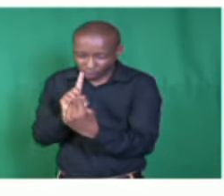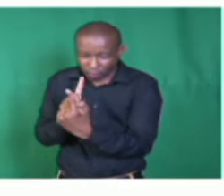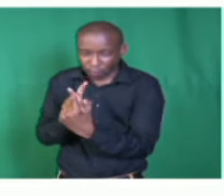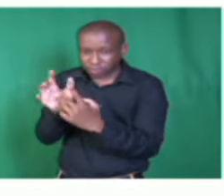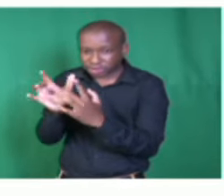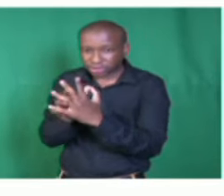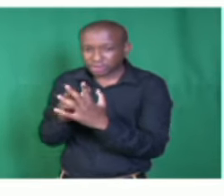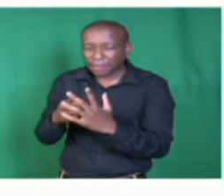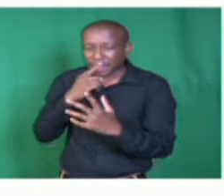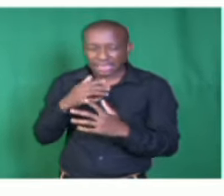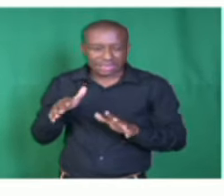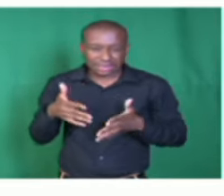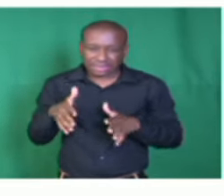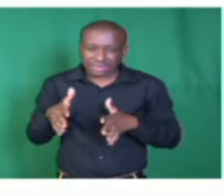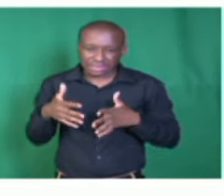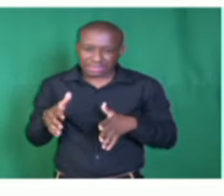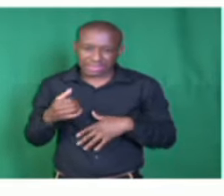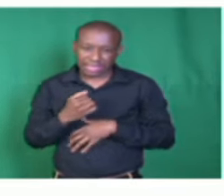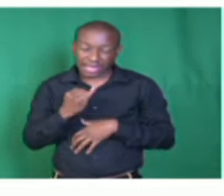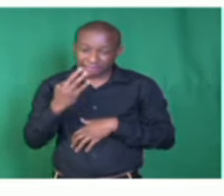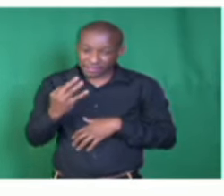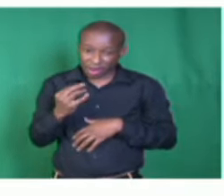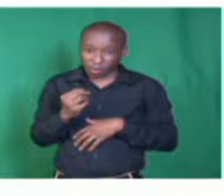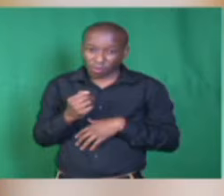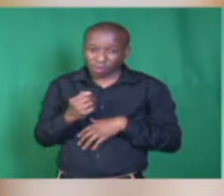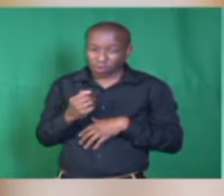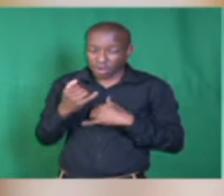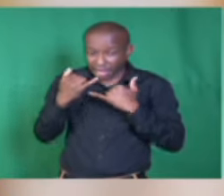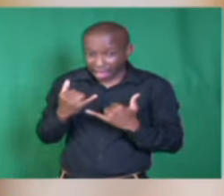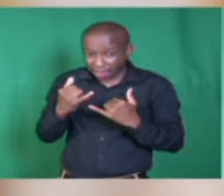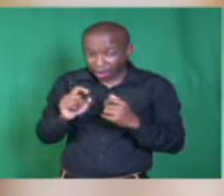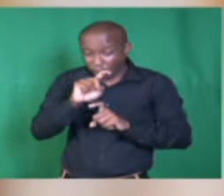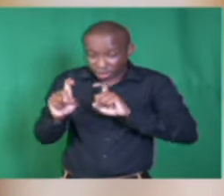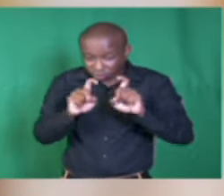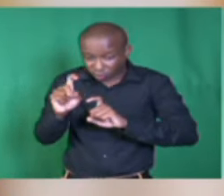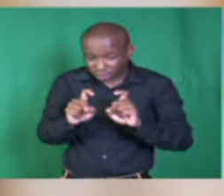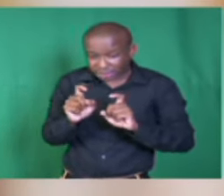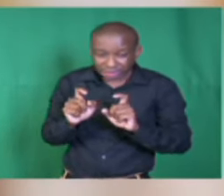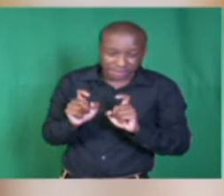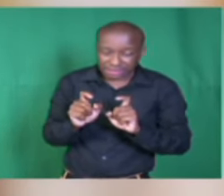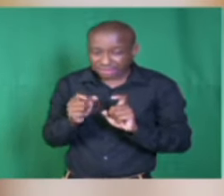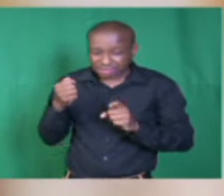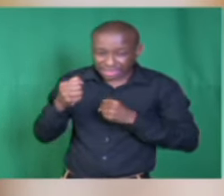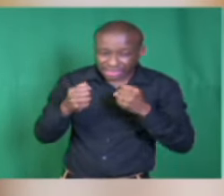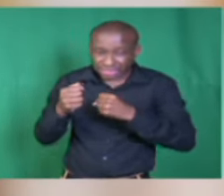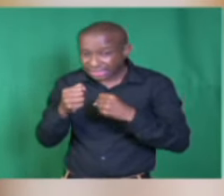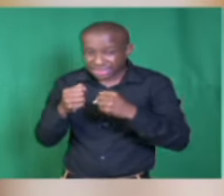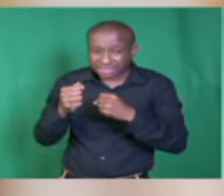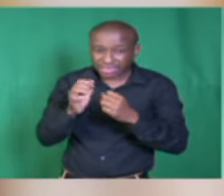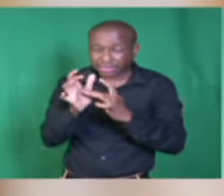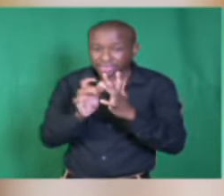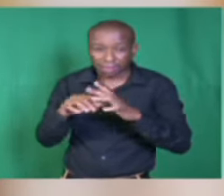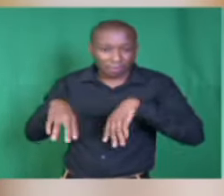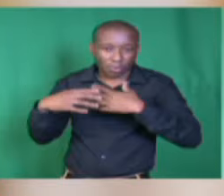were afraid that if they would attack Jesus Christ, then the crowd will riot